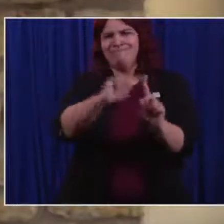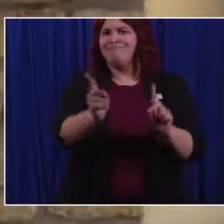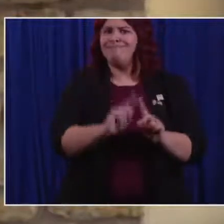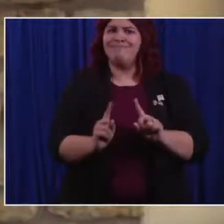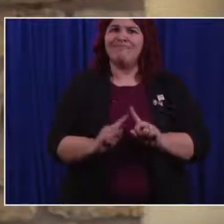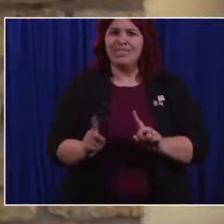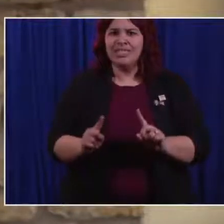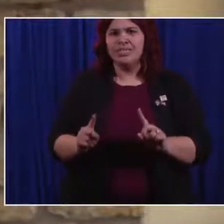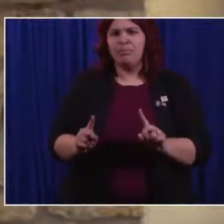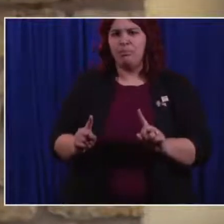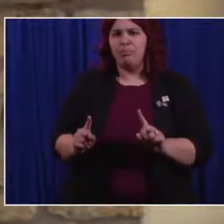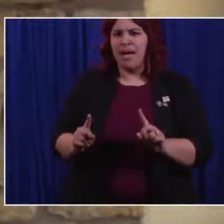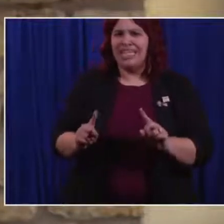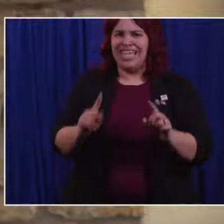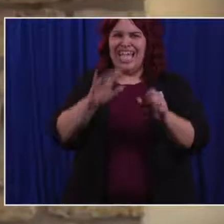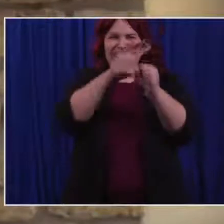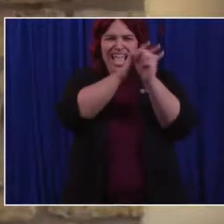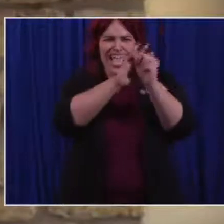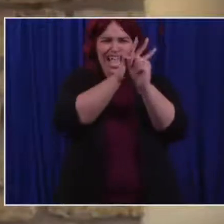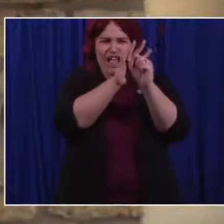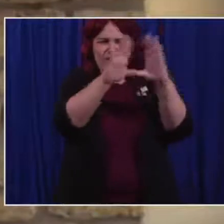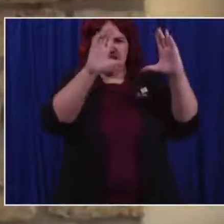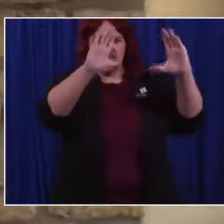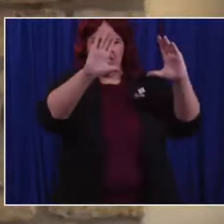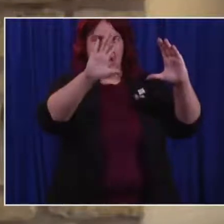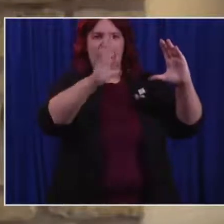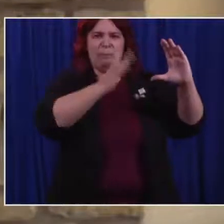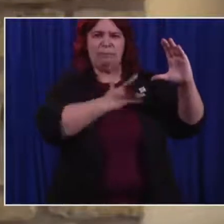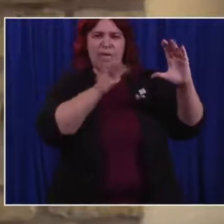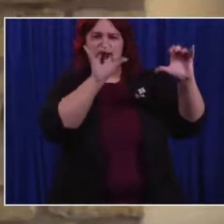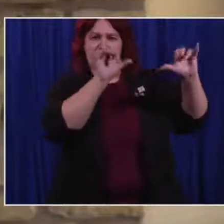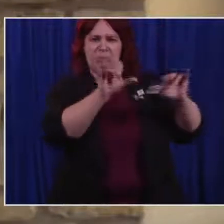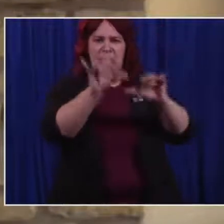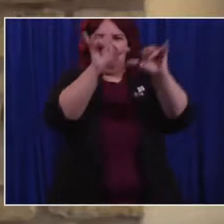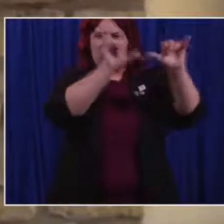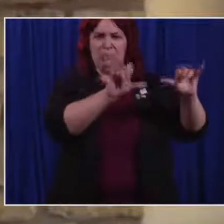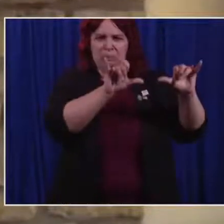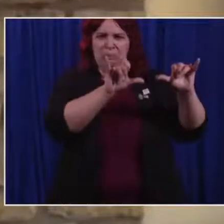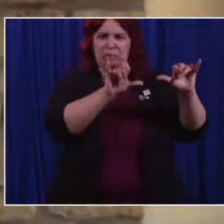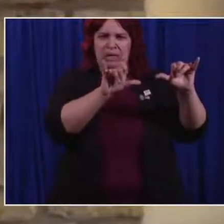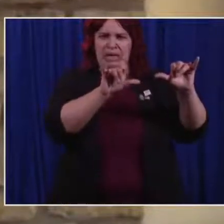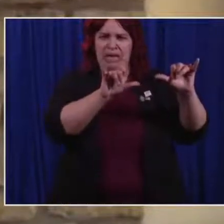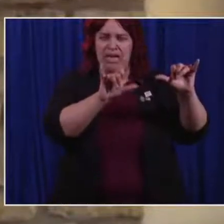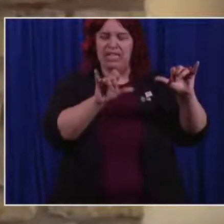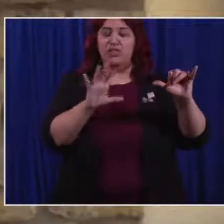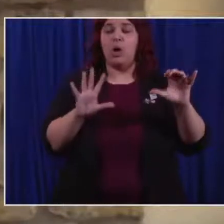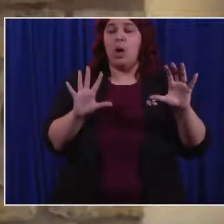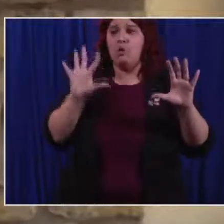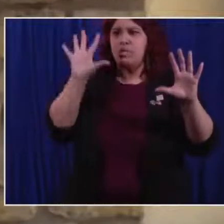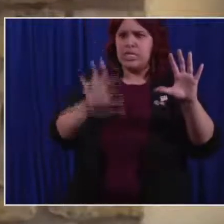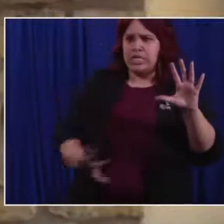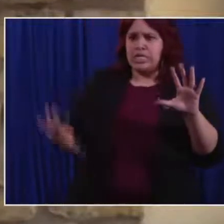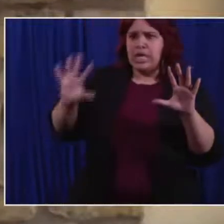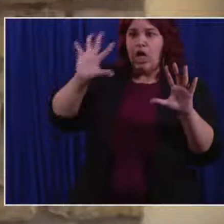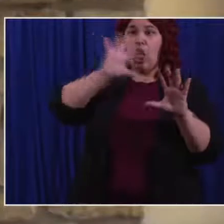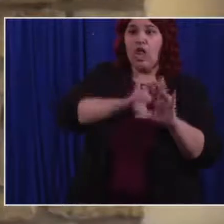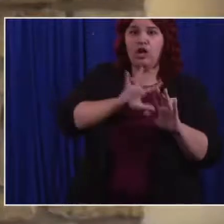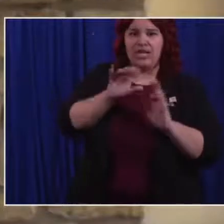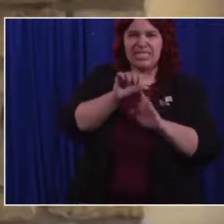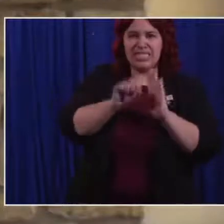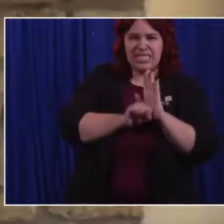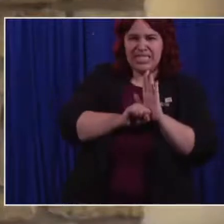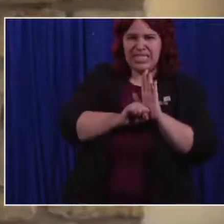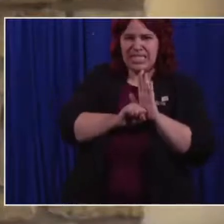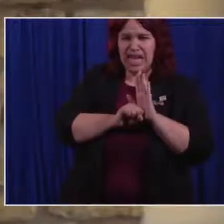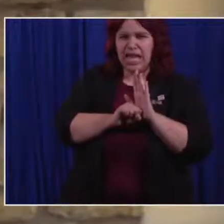do kind of move together generally. And this downturn that we're in, you're seeing it on